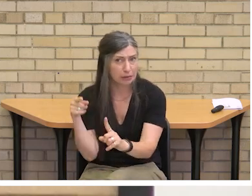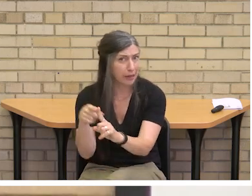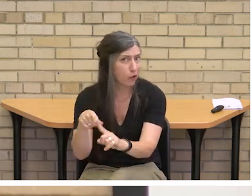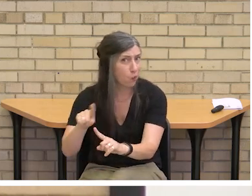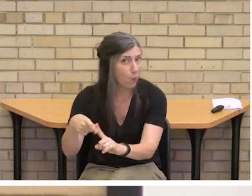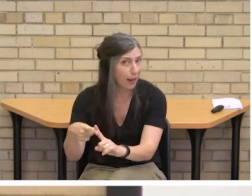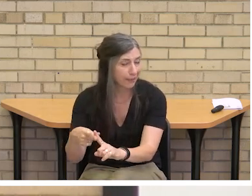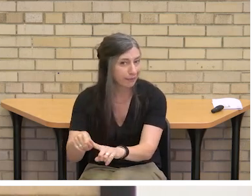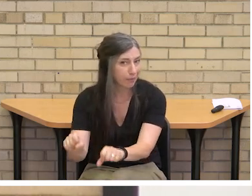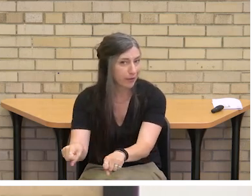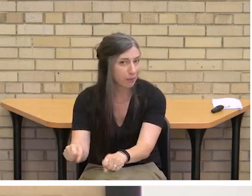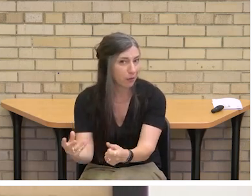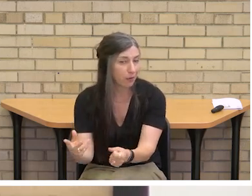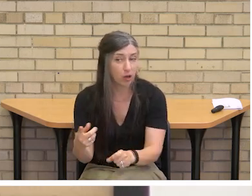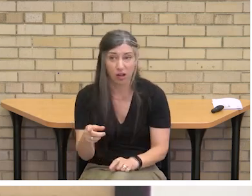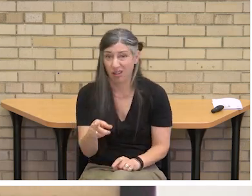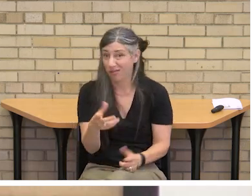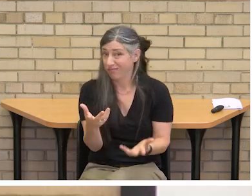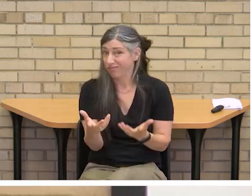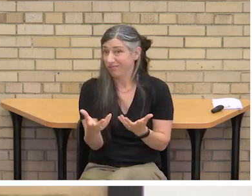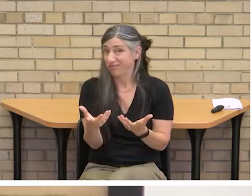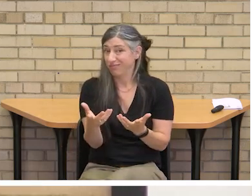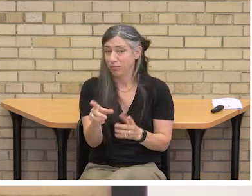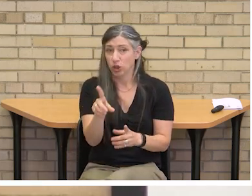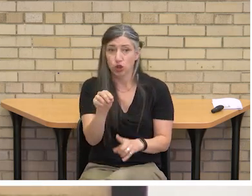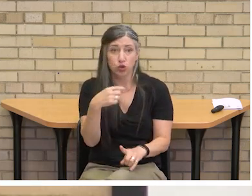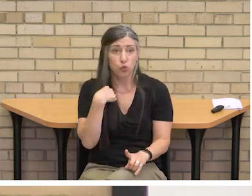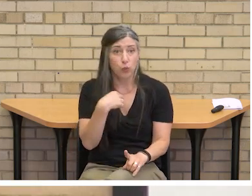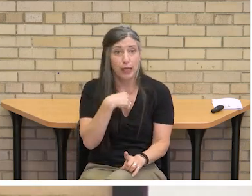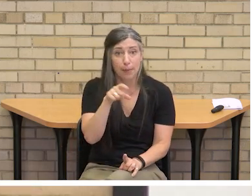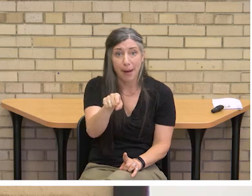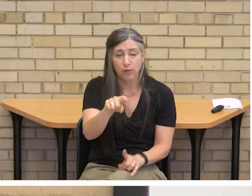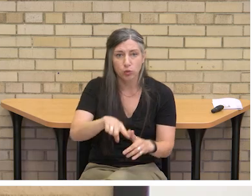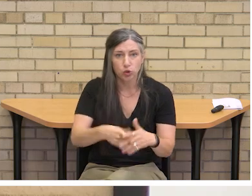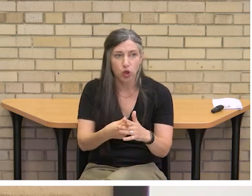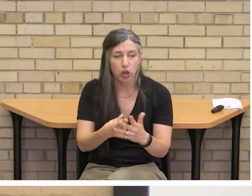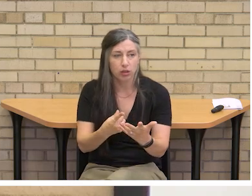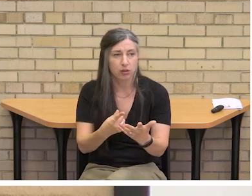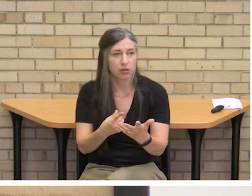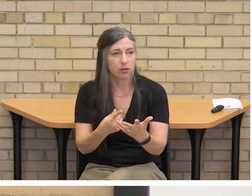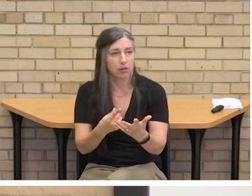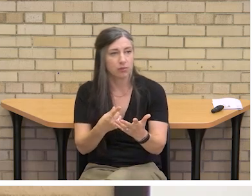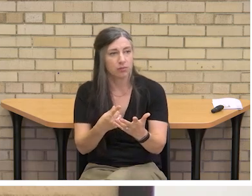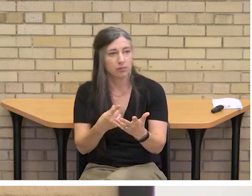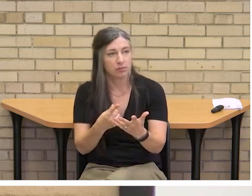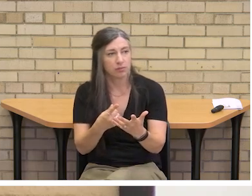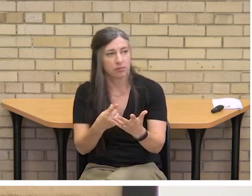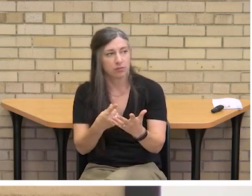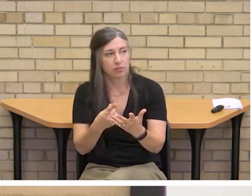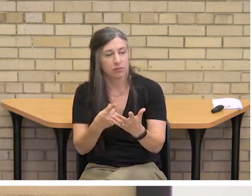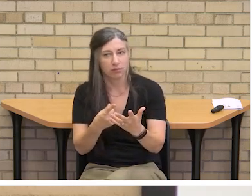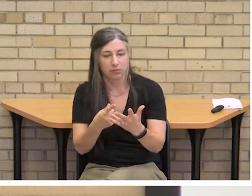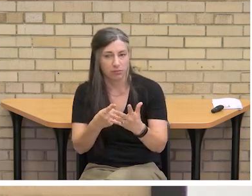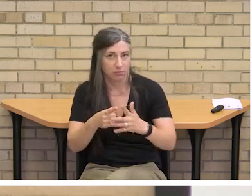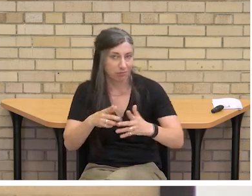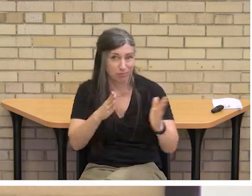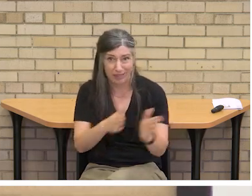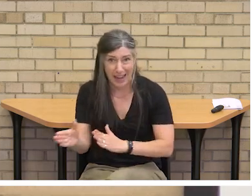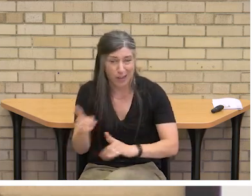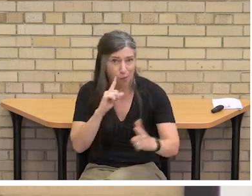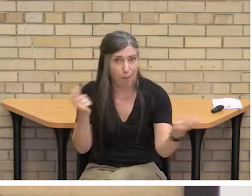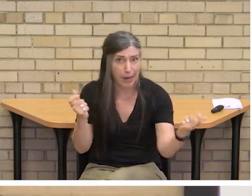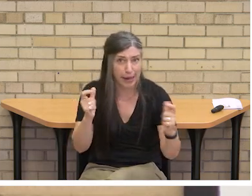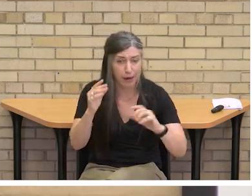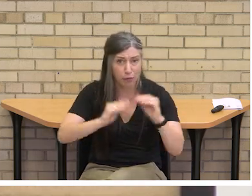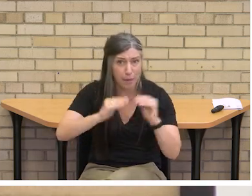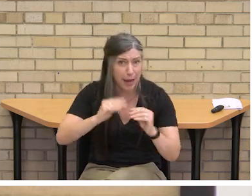whether or not we needed to start programming you know, major repairs or kind of